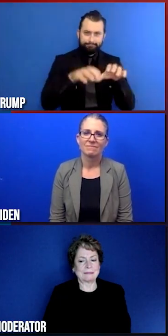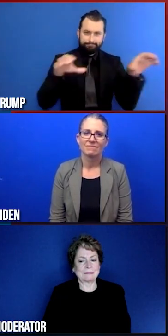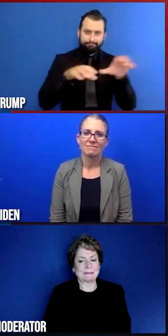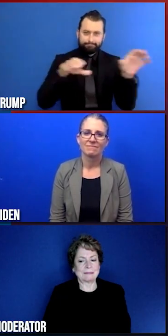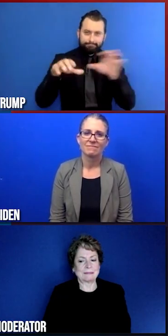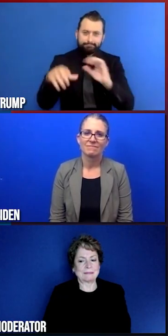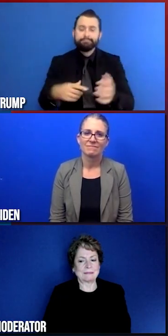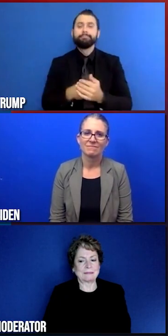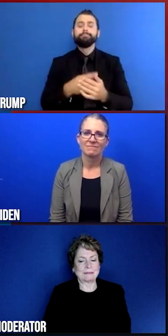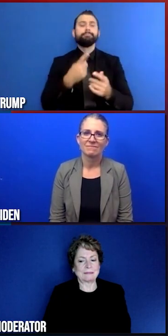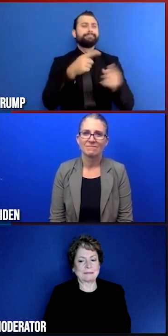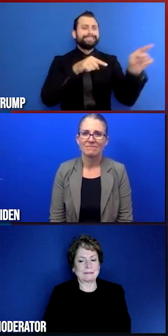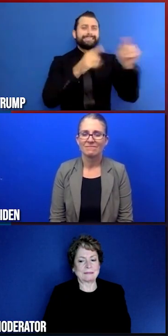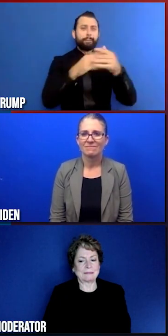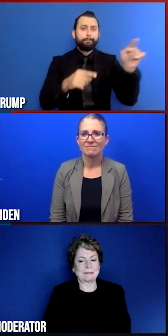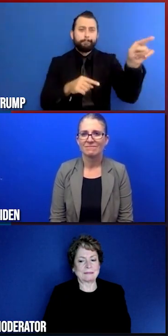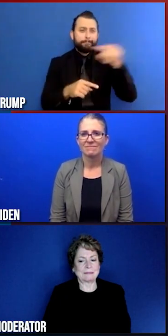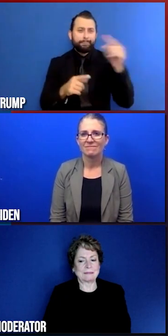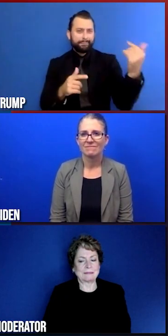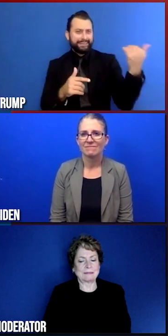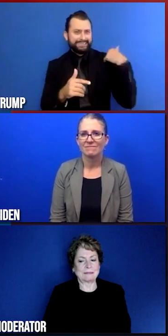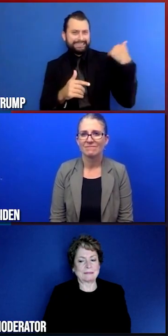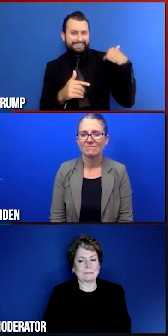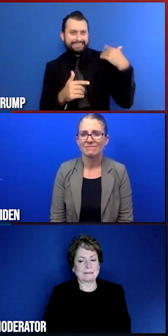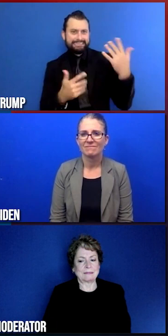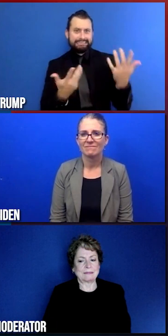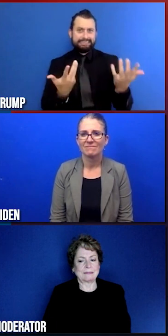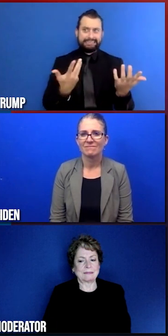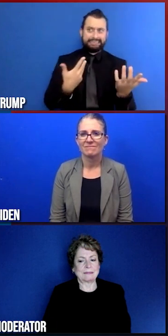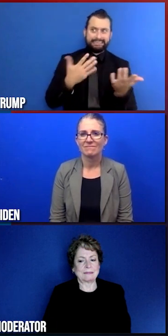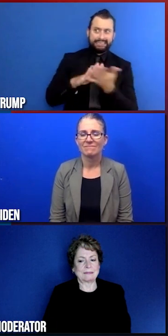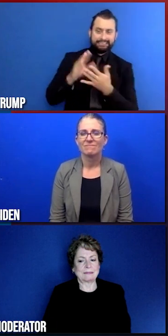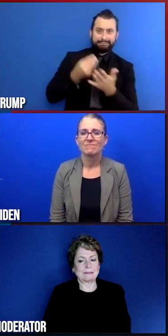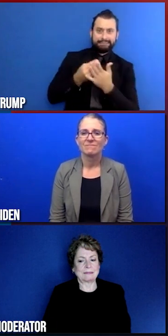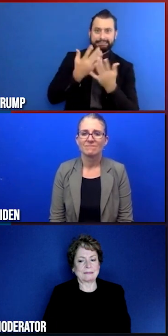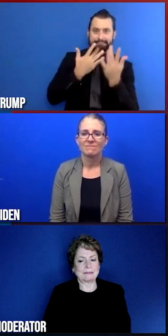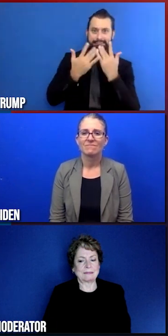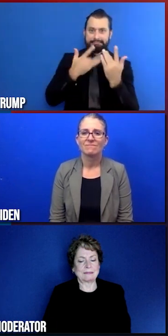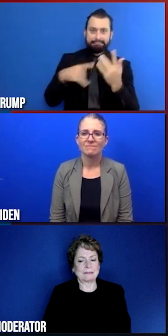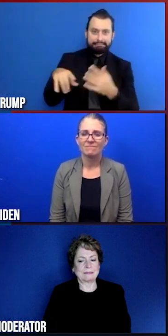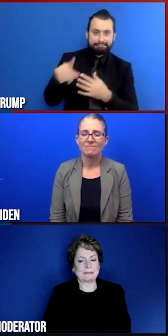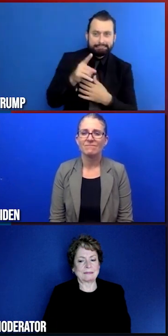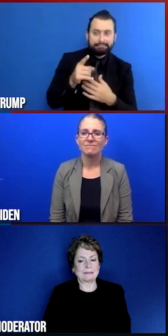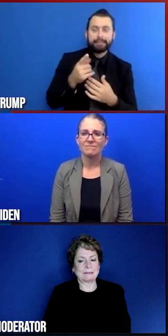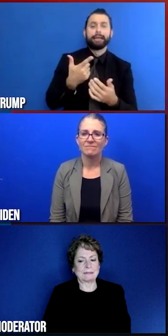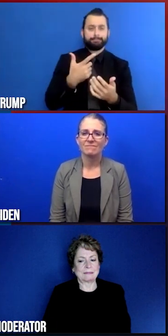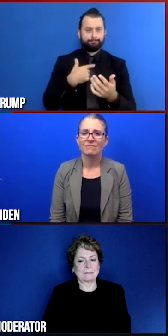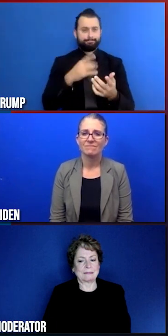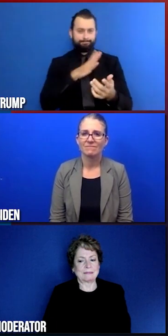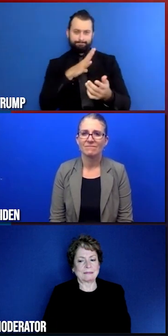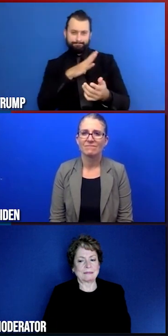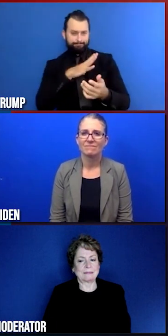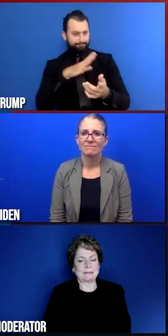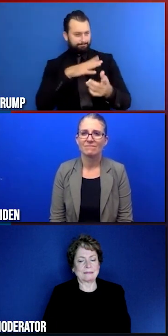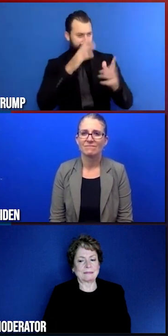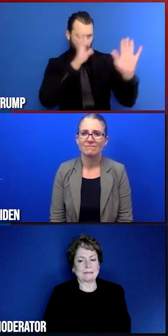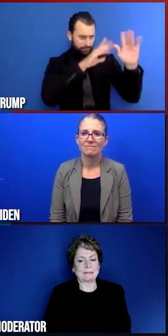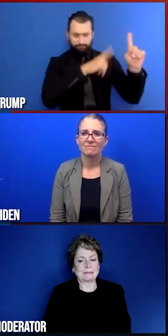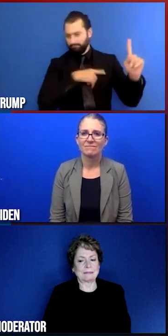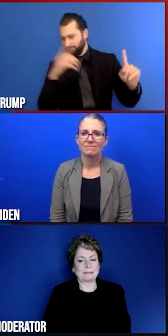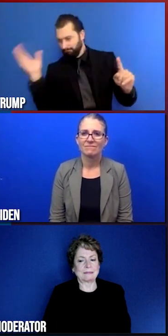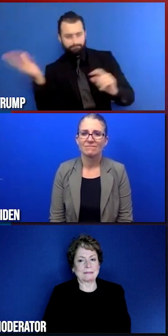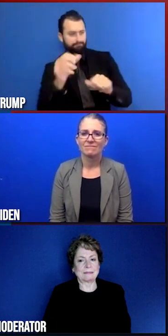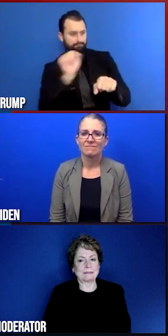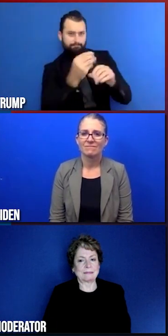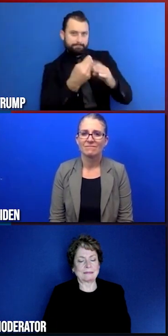year. We have to come back because President Obama would never give them long-term funding, and I did. 10-year,